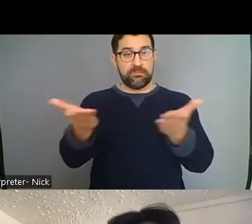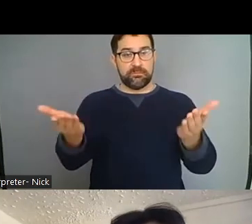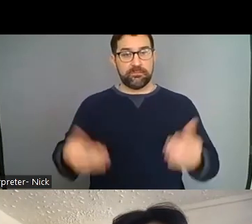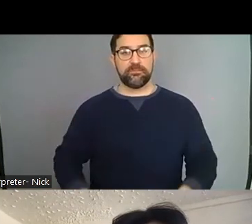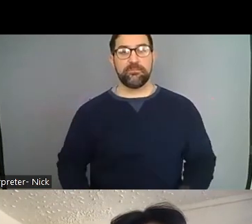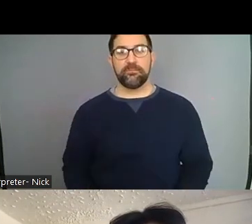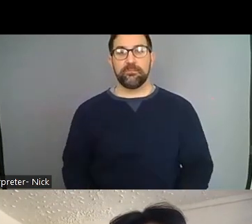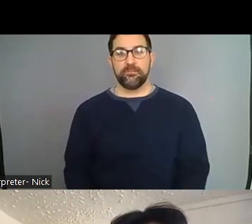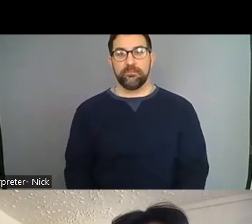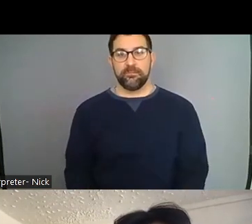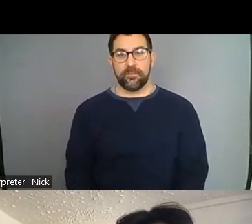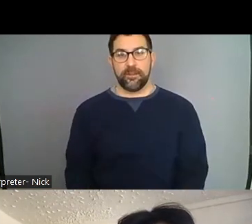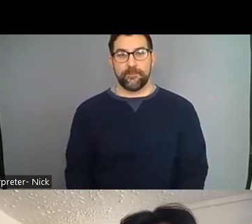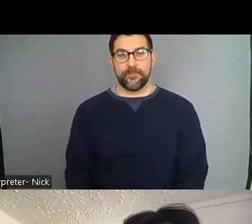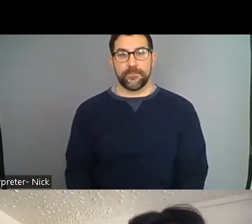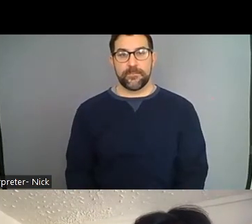get involved?